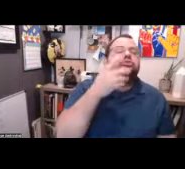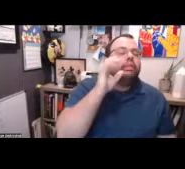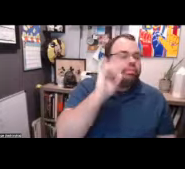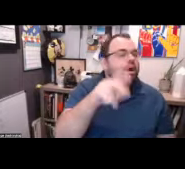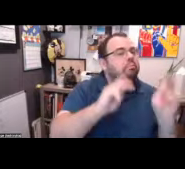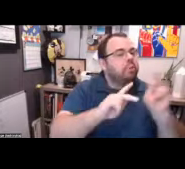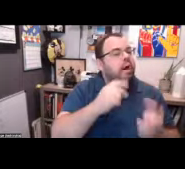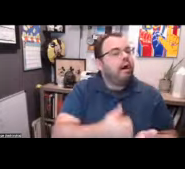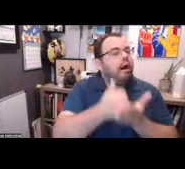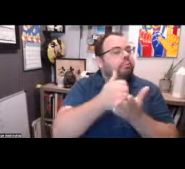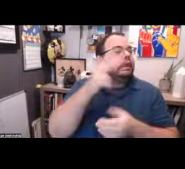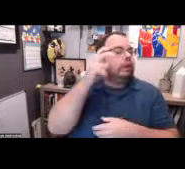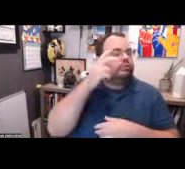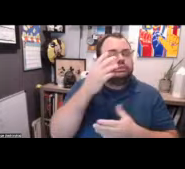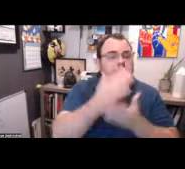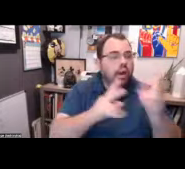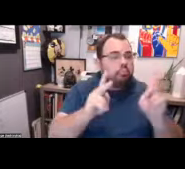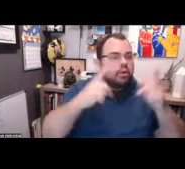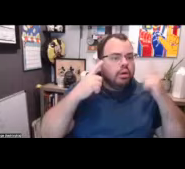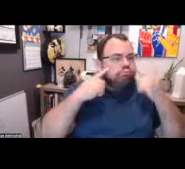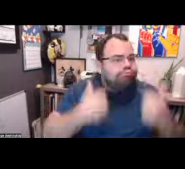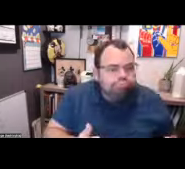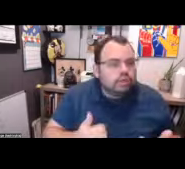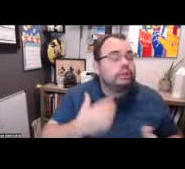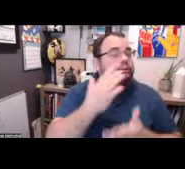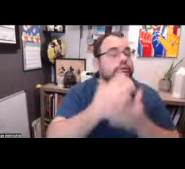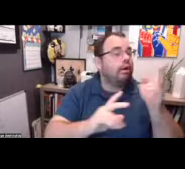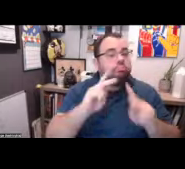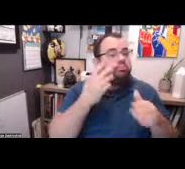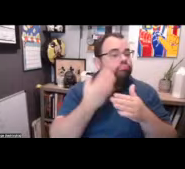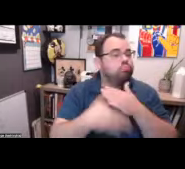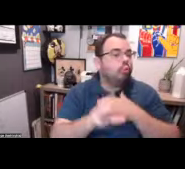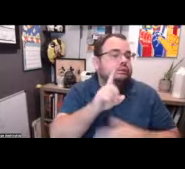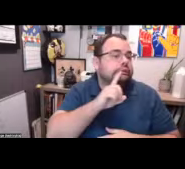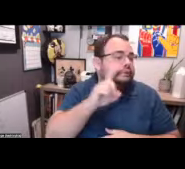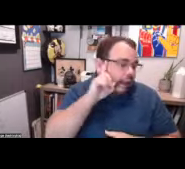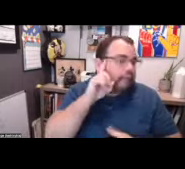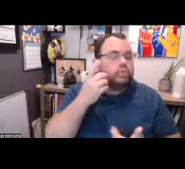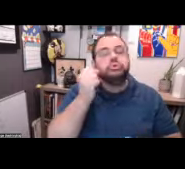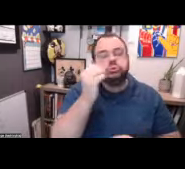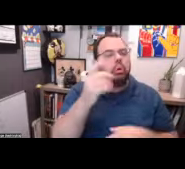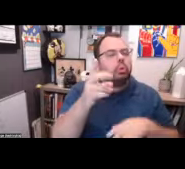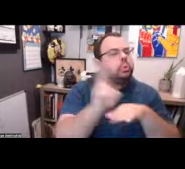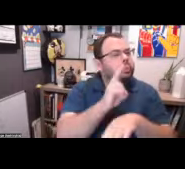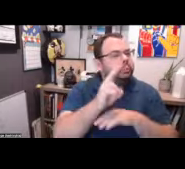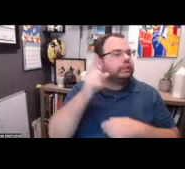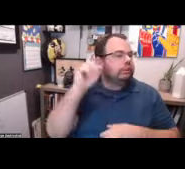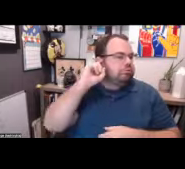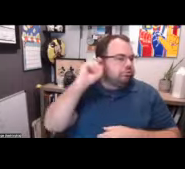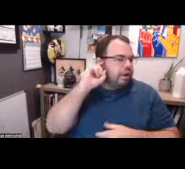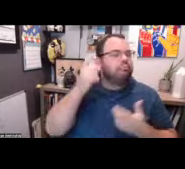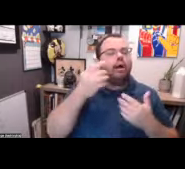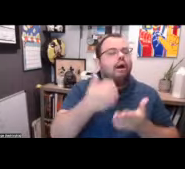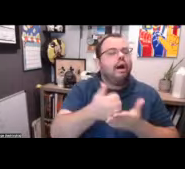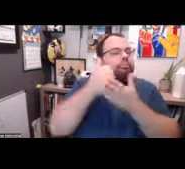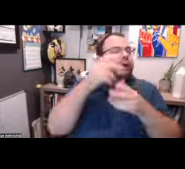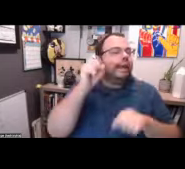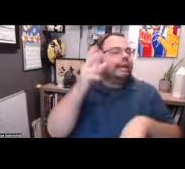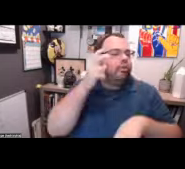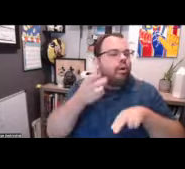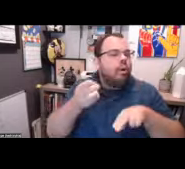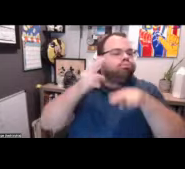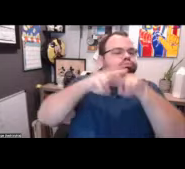hearing, I had hearing aids, and a lot of people helps them hear, but sometimes their hearing just goes down. And so people